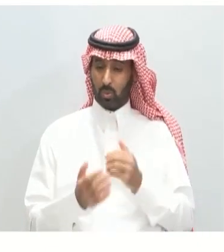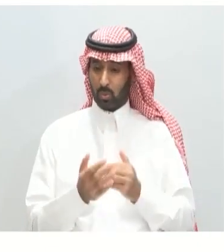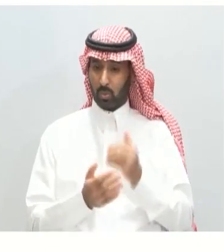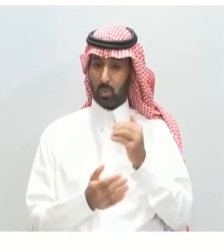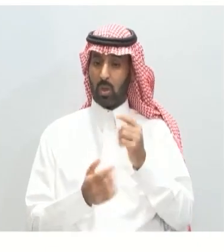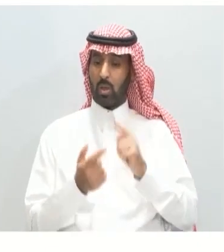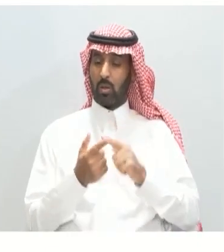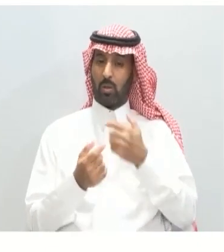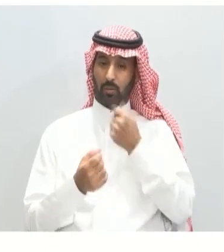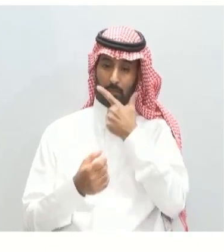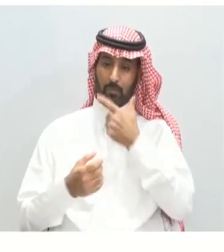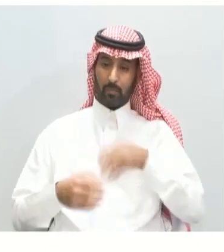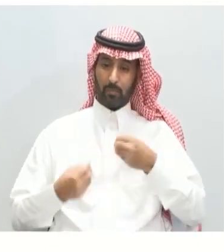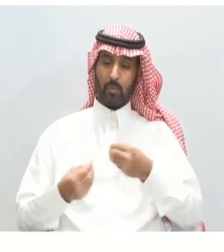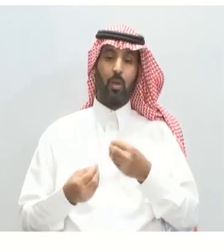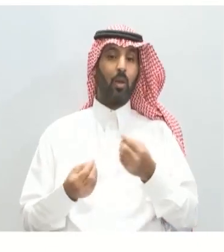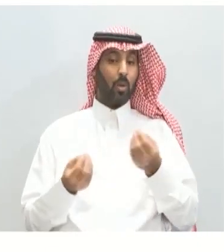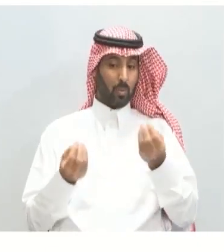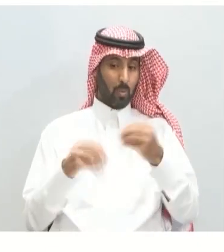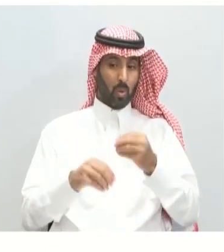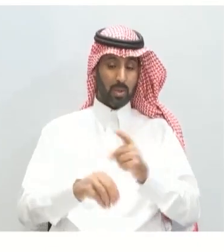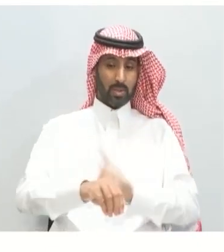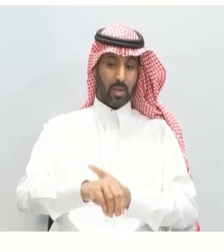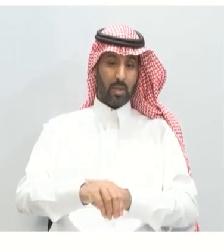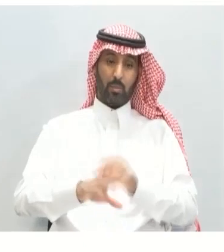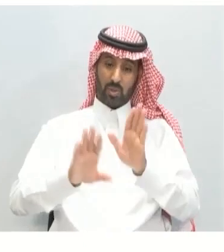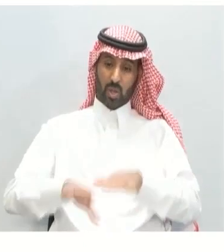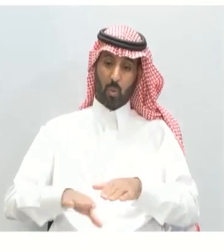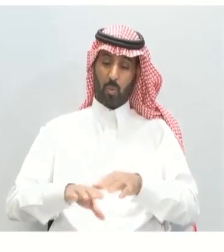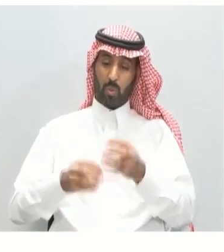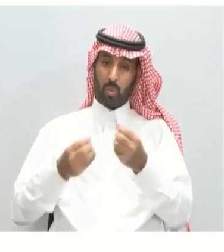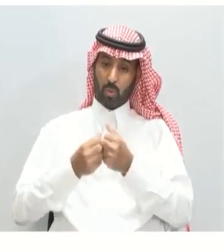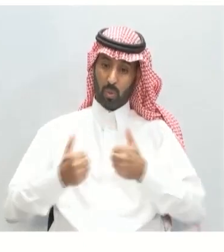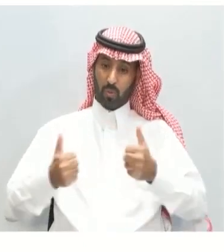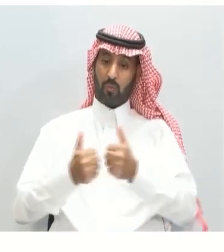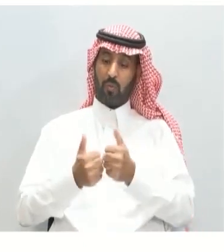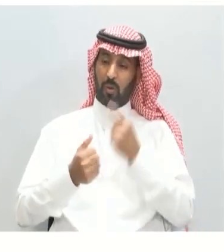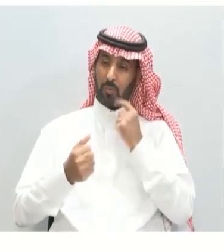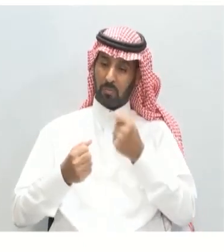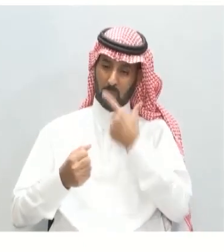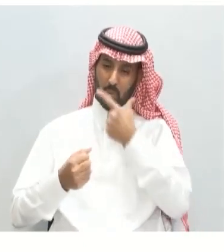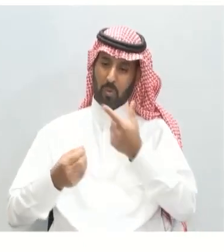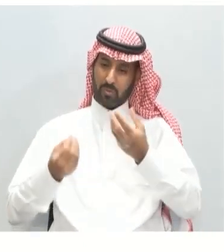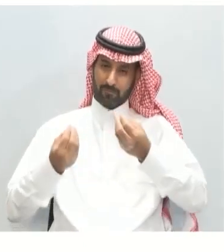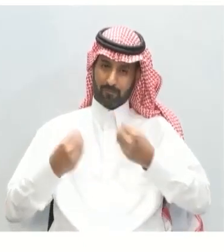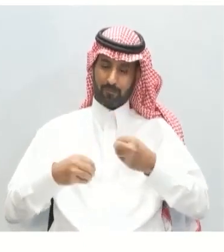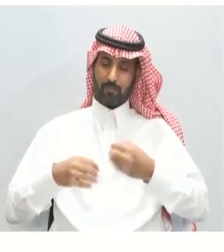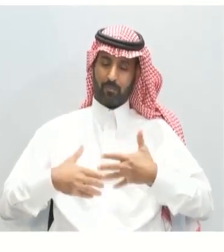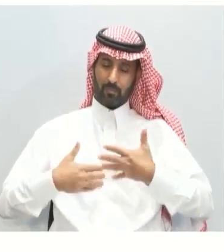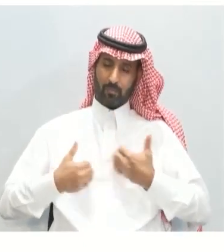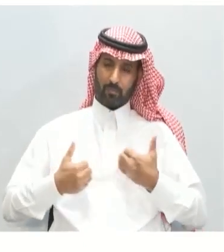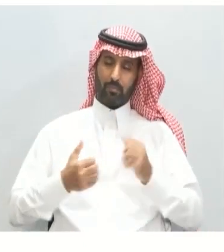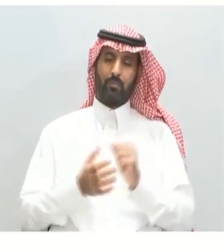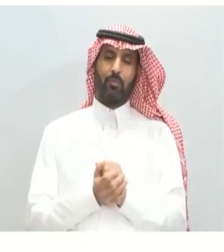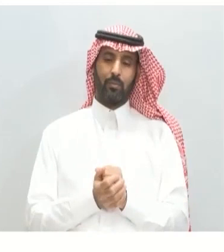good. The more time you spend with your family, the happier you are. So the older you get, the happier